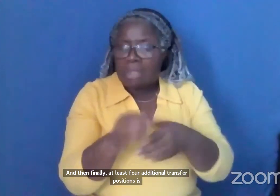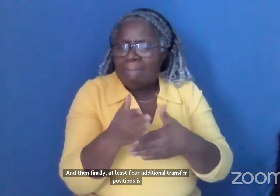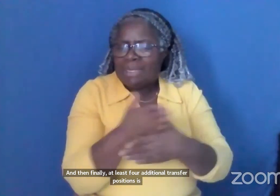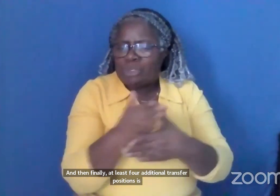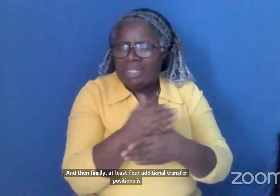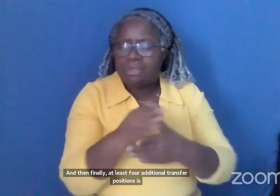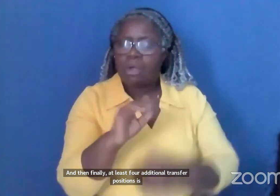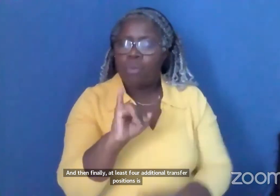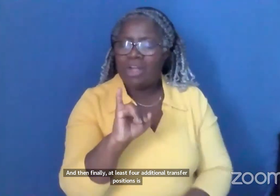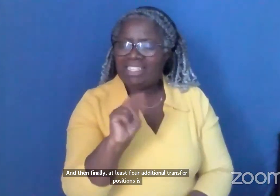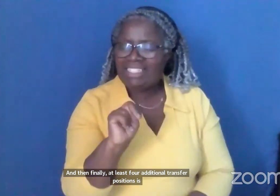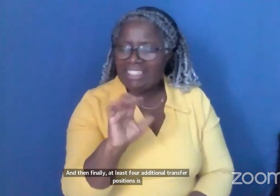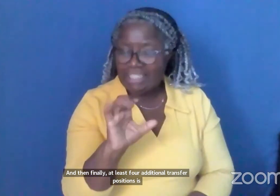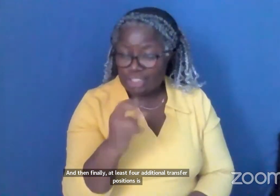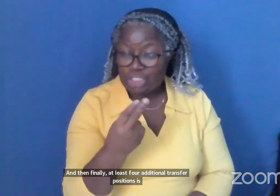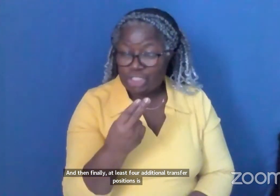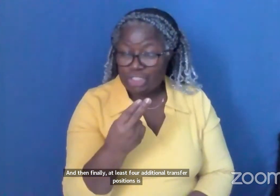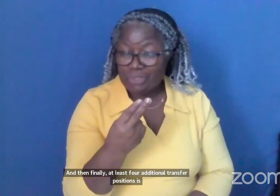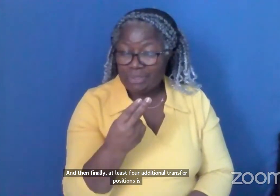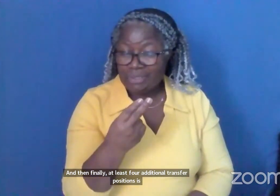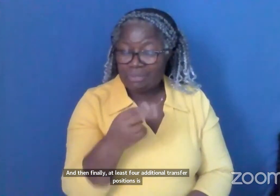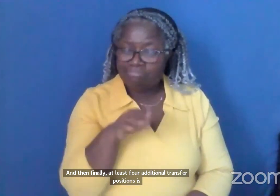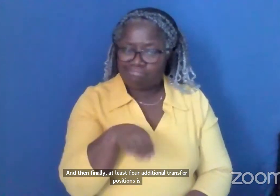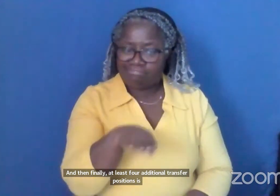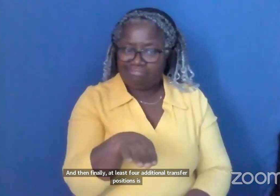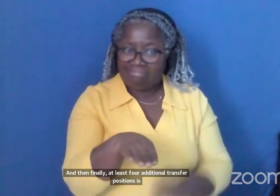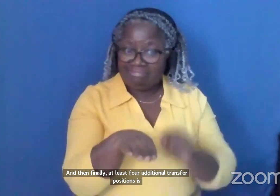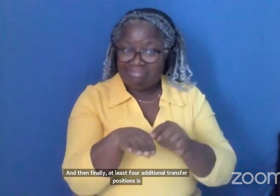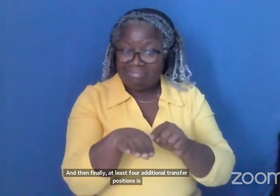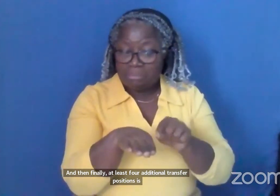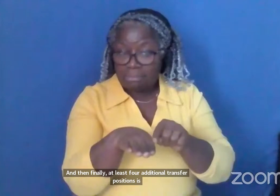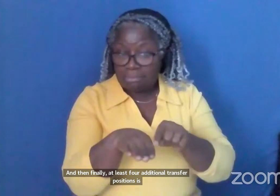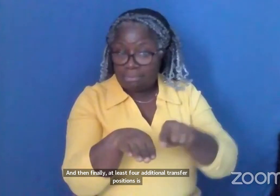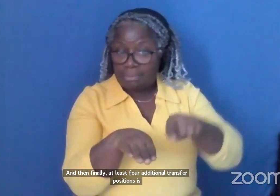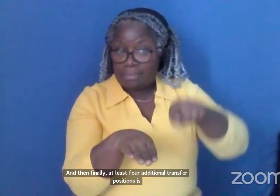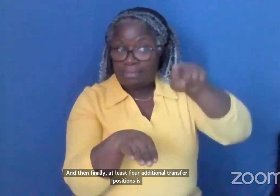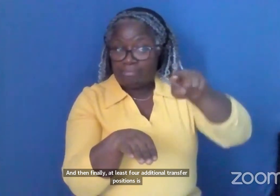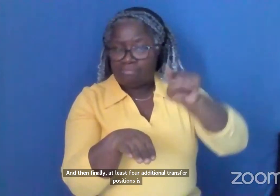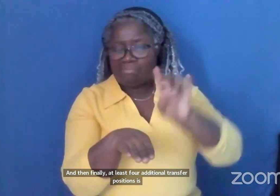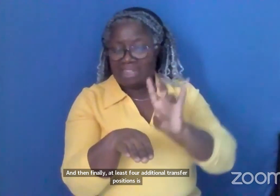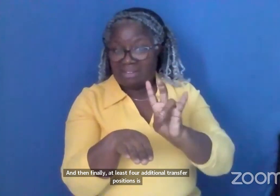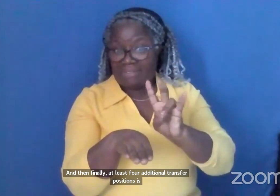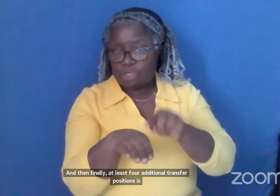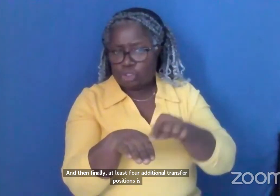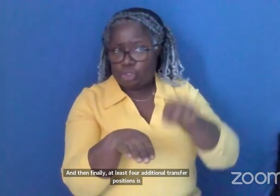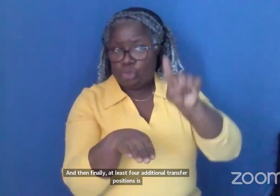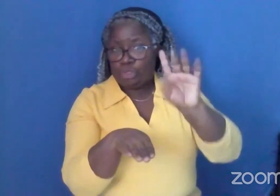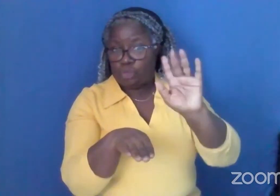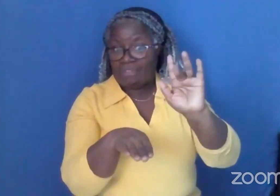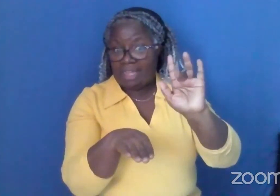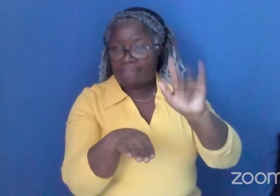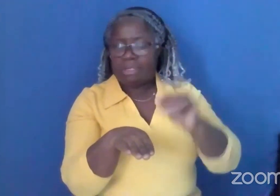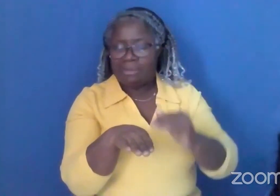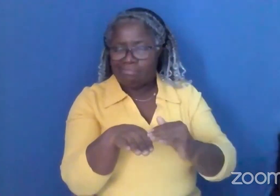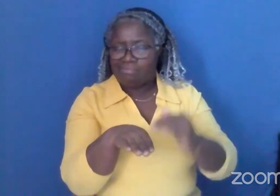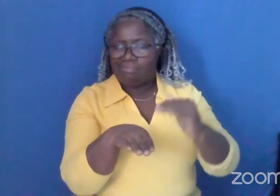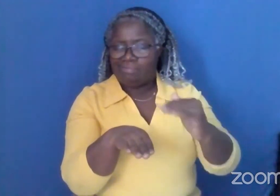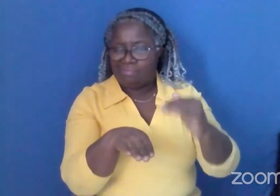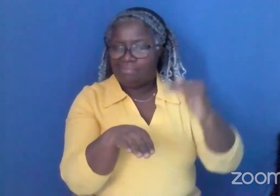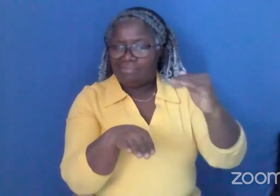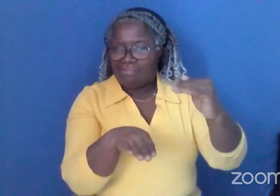and 25, you'd have 4 additional transfer positions located between those and only separated by at least 1 inch.